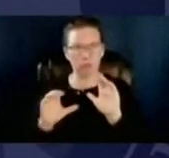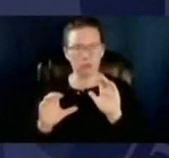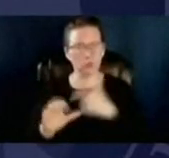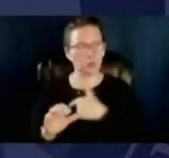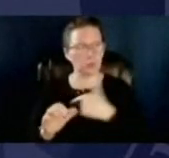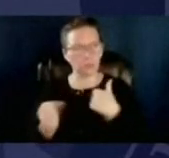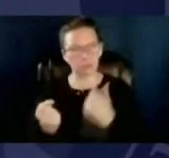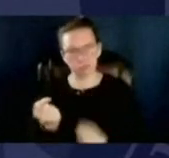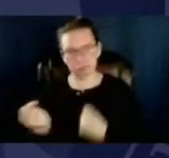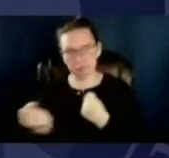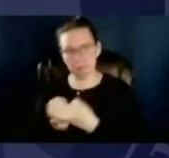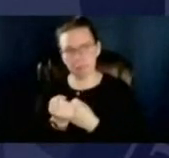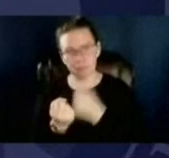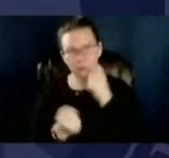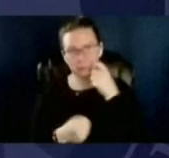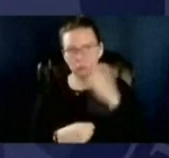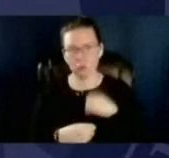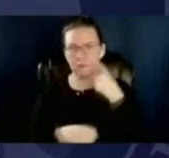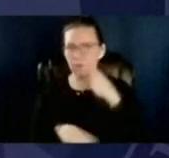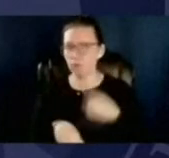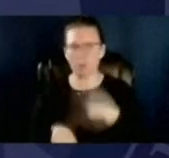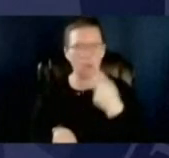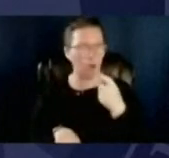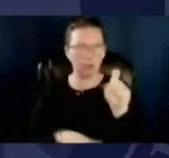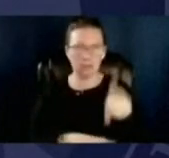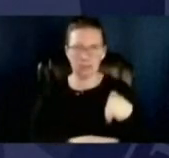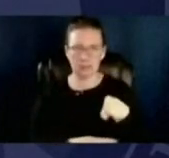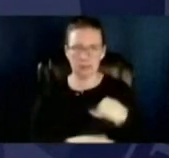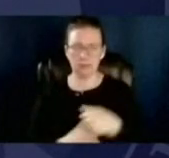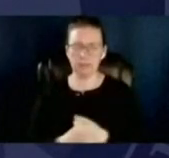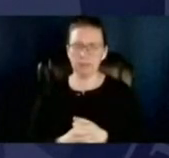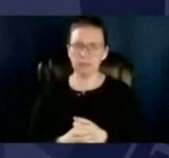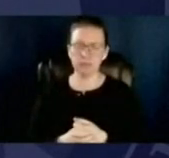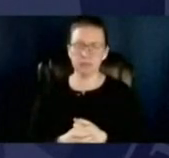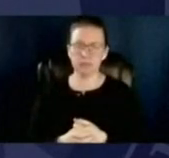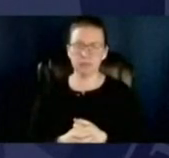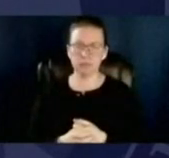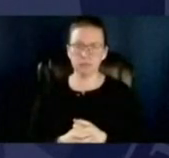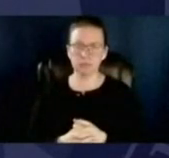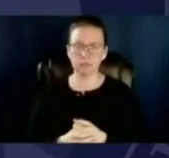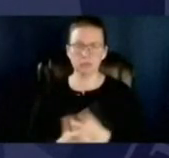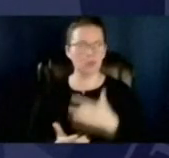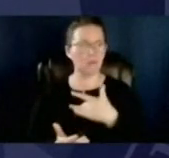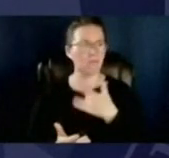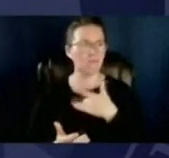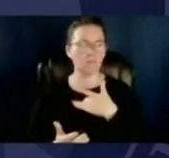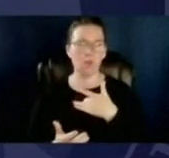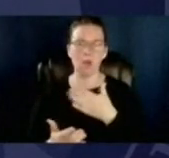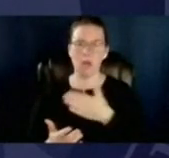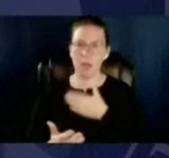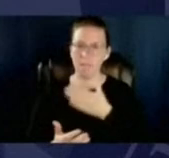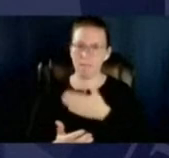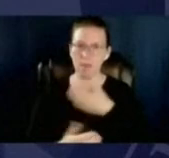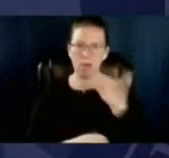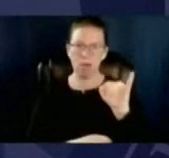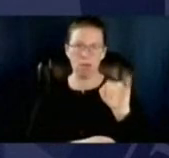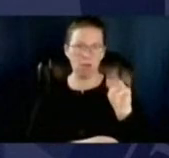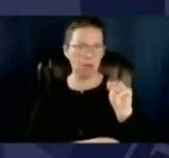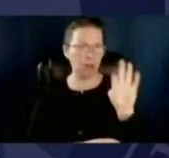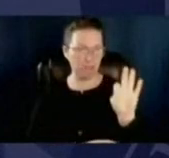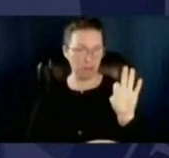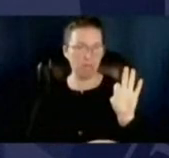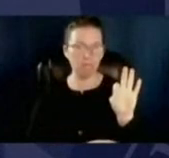it takes. We're very pleased by the adoption of the IMF package. That's